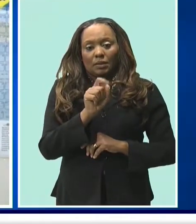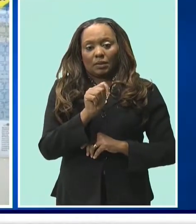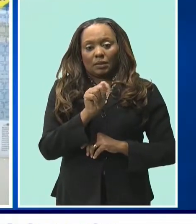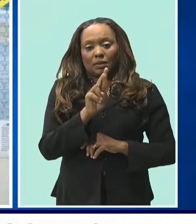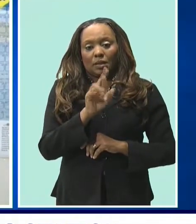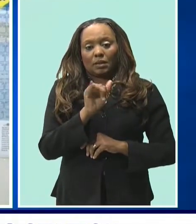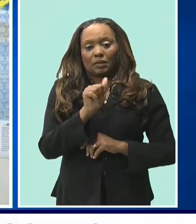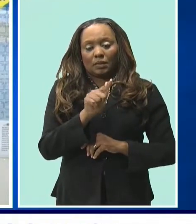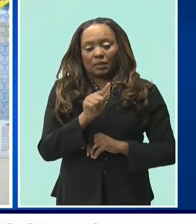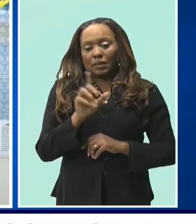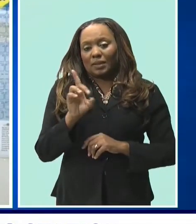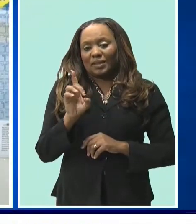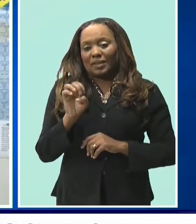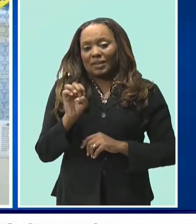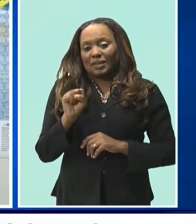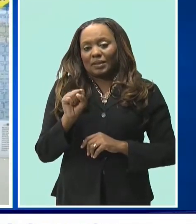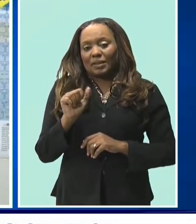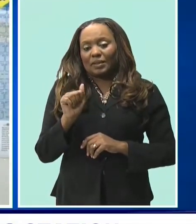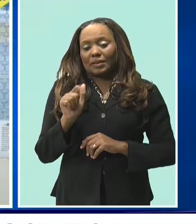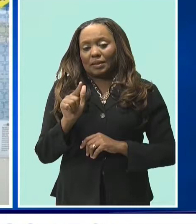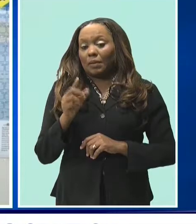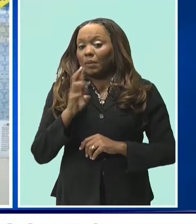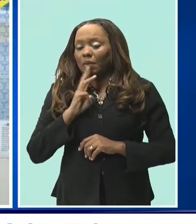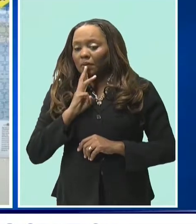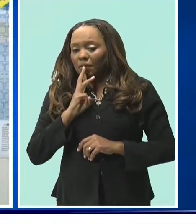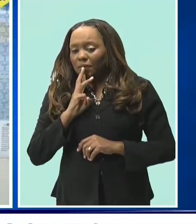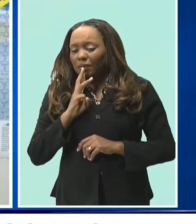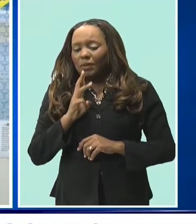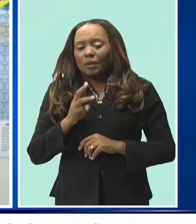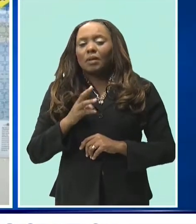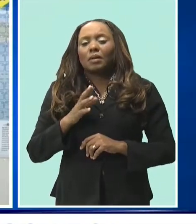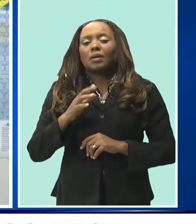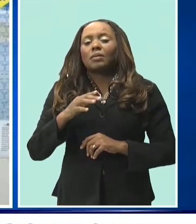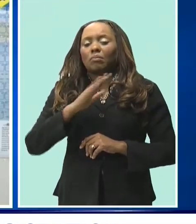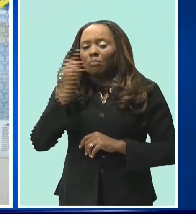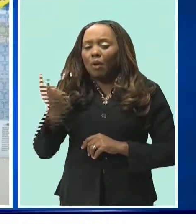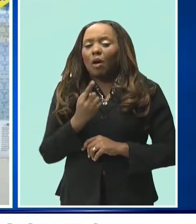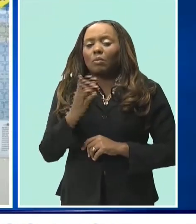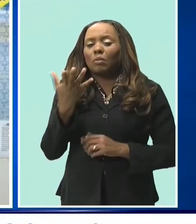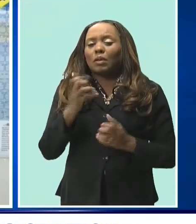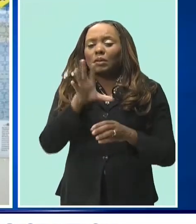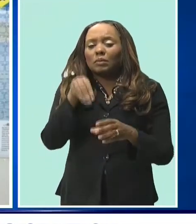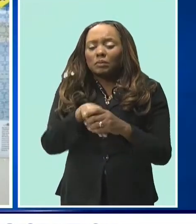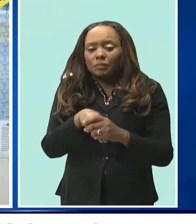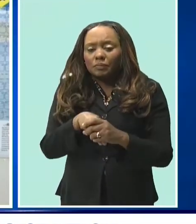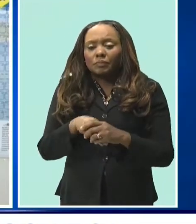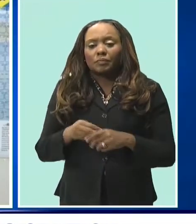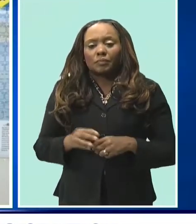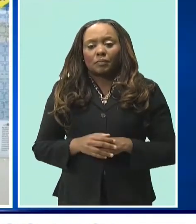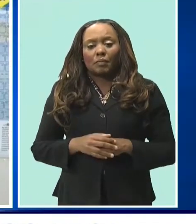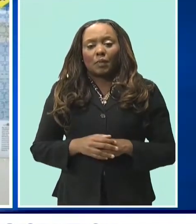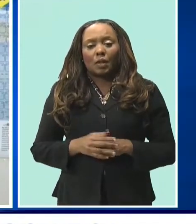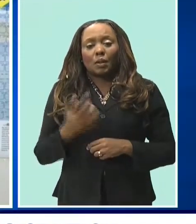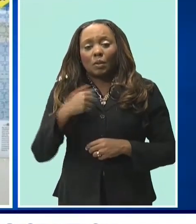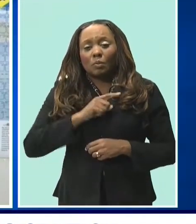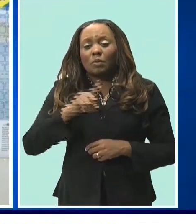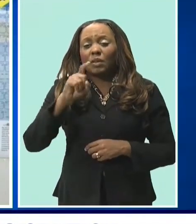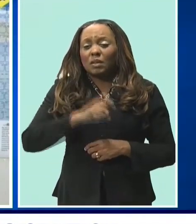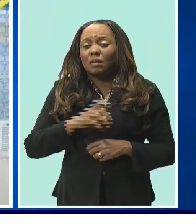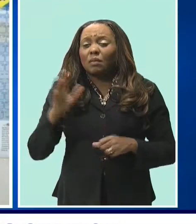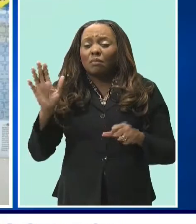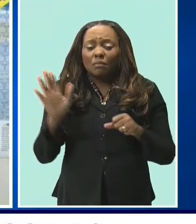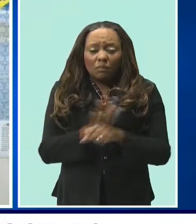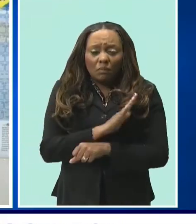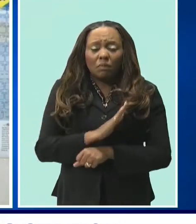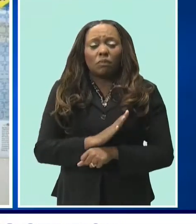Never was it our position that desal is not going to be a part of our solution. The only way to actually guarantee you have a steady supply completely without